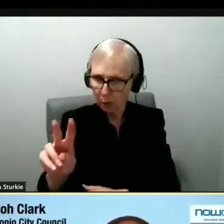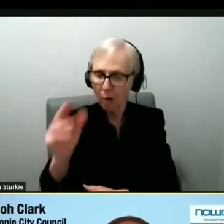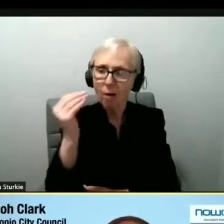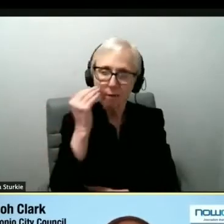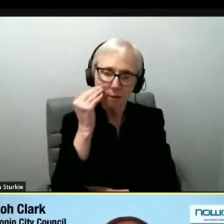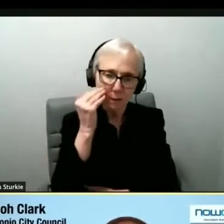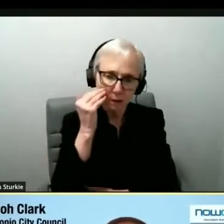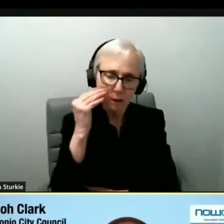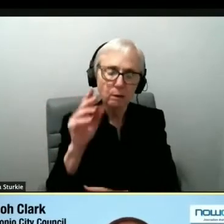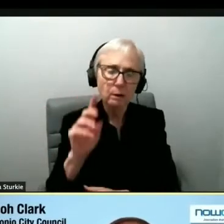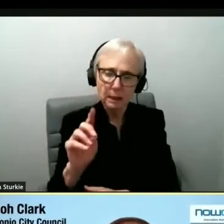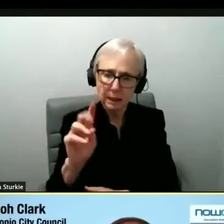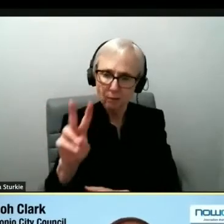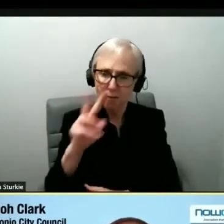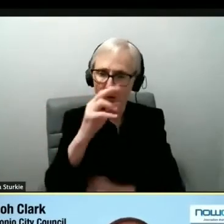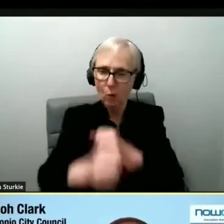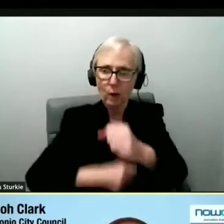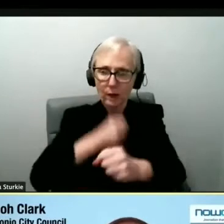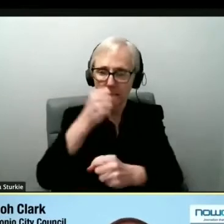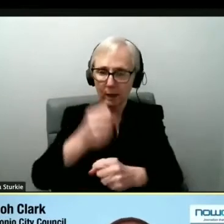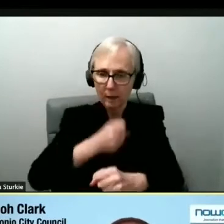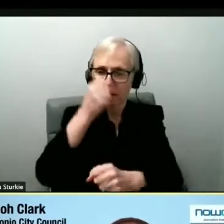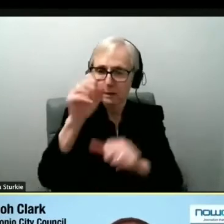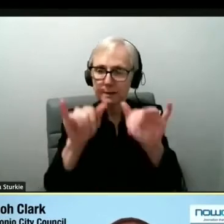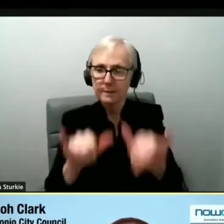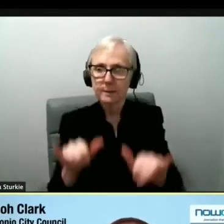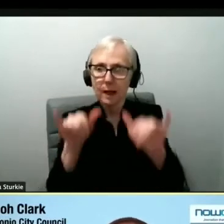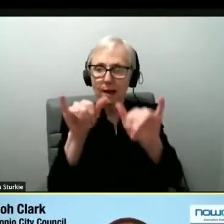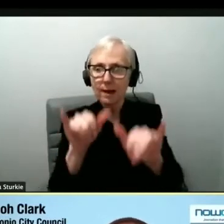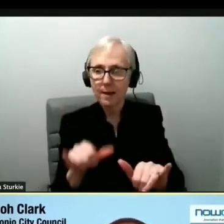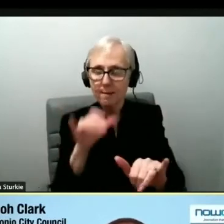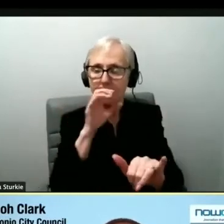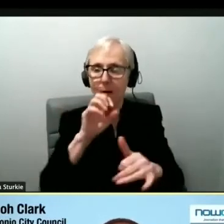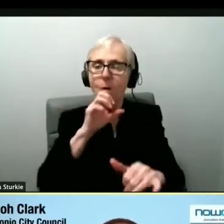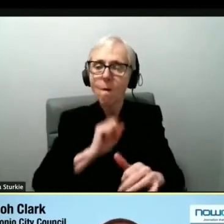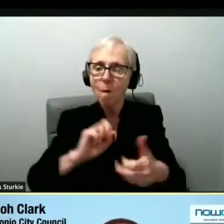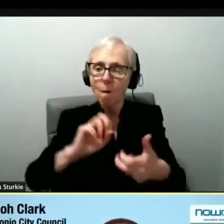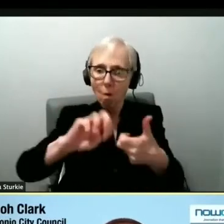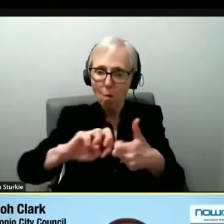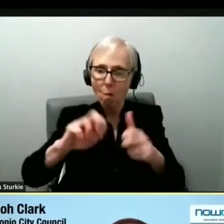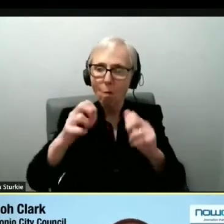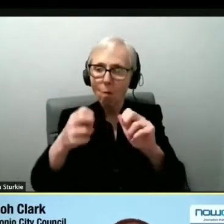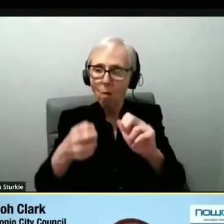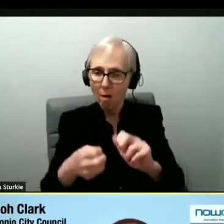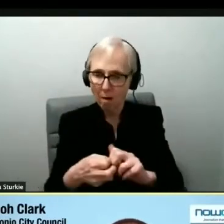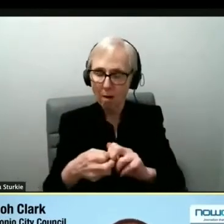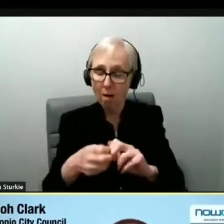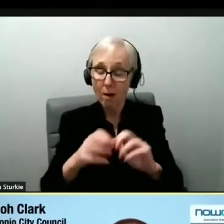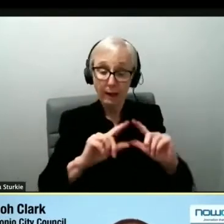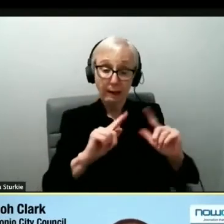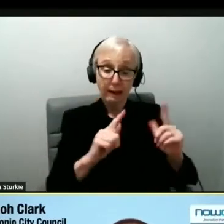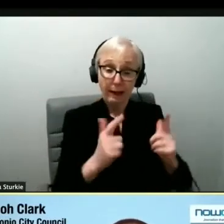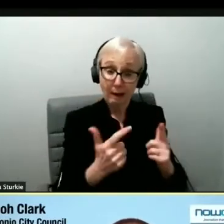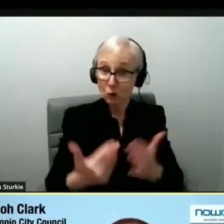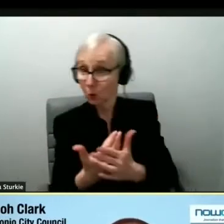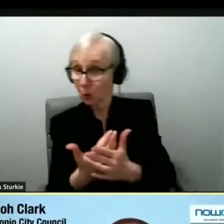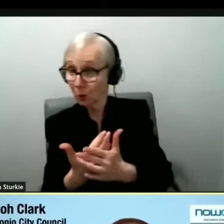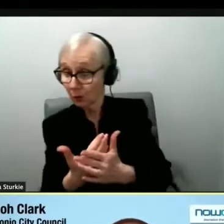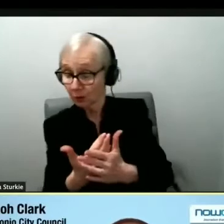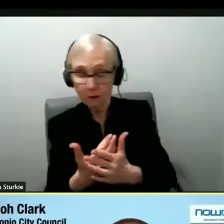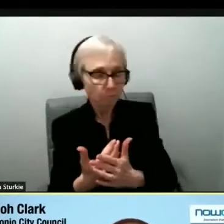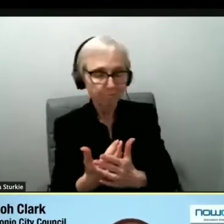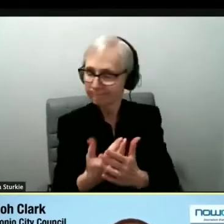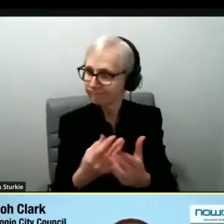2 knows that for years we've had the same problems. We've seen the same problems. As council come and go, these problems are